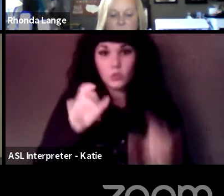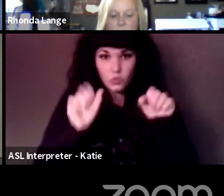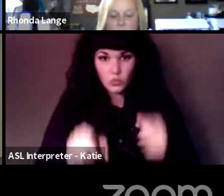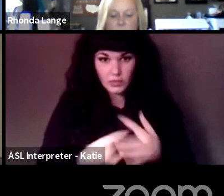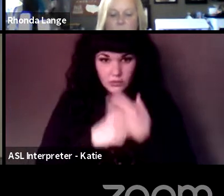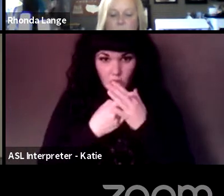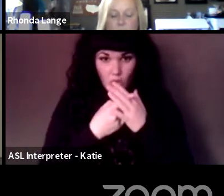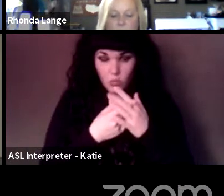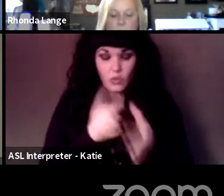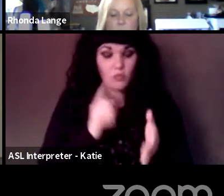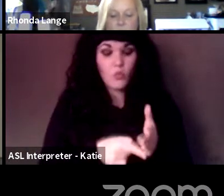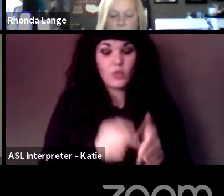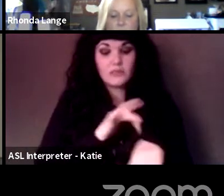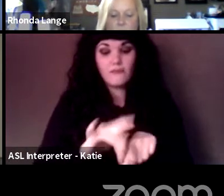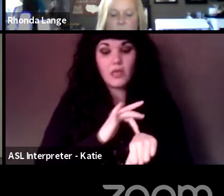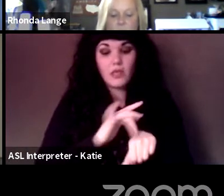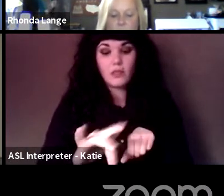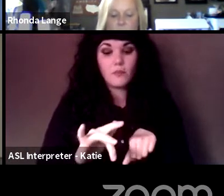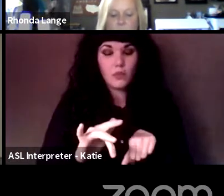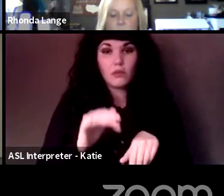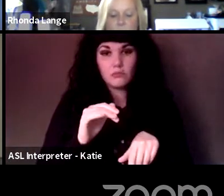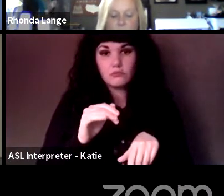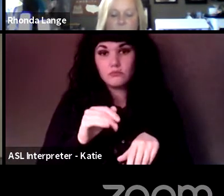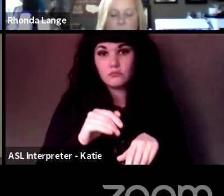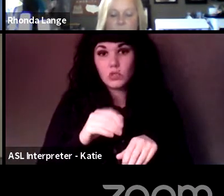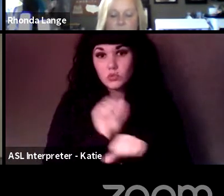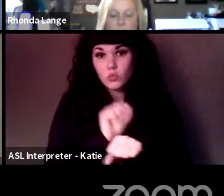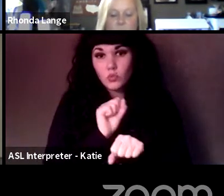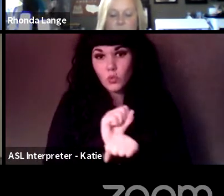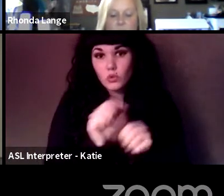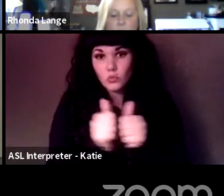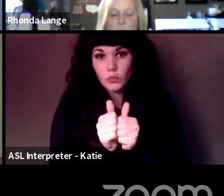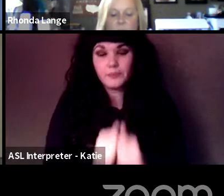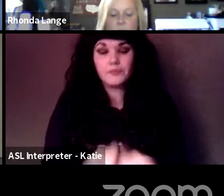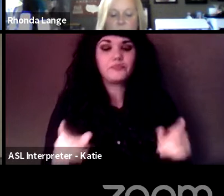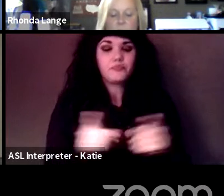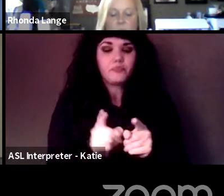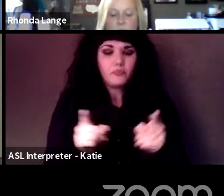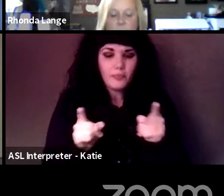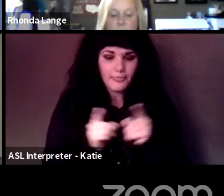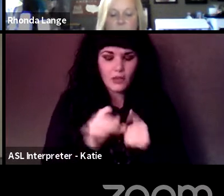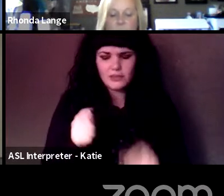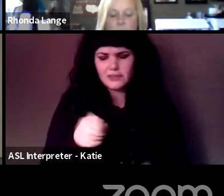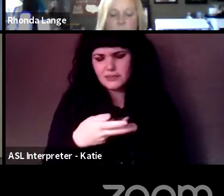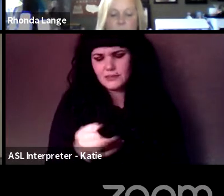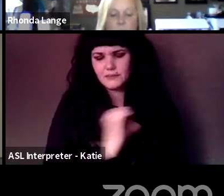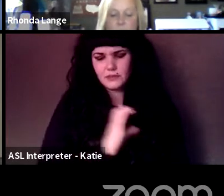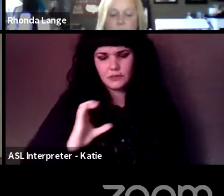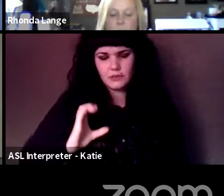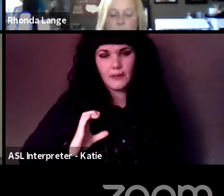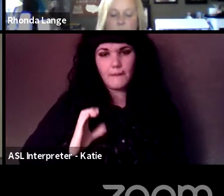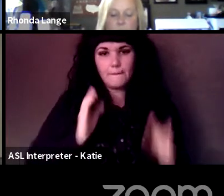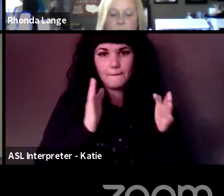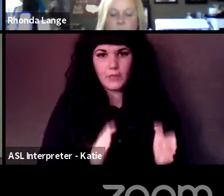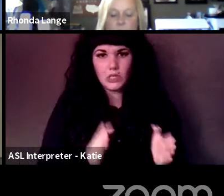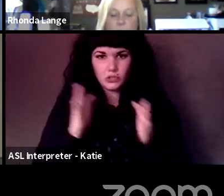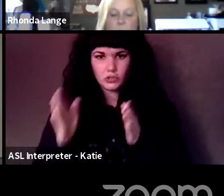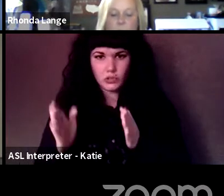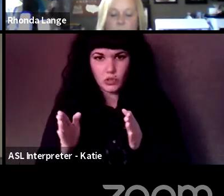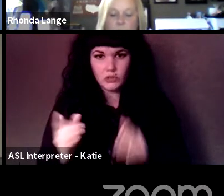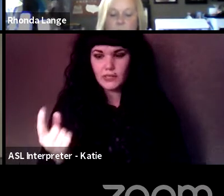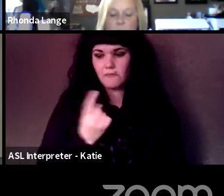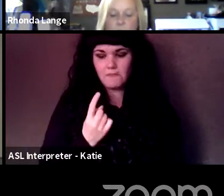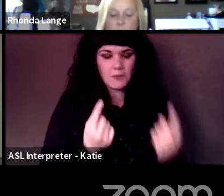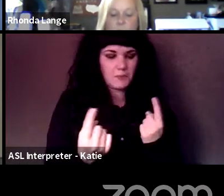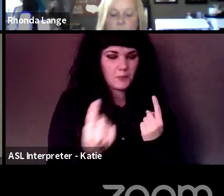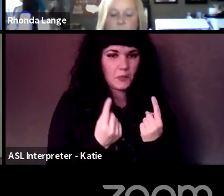is available to work with. Also, several of the commissioners have approached me